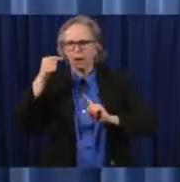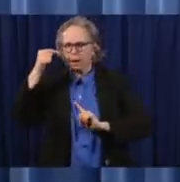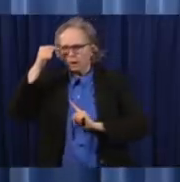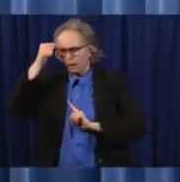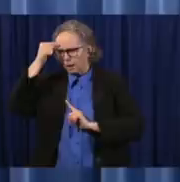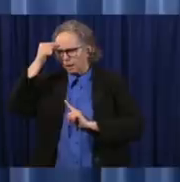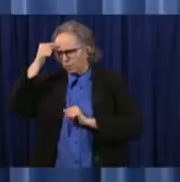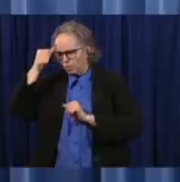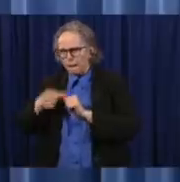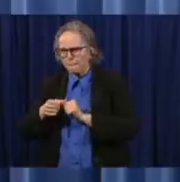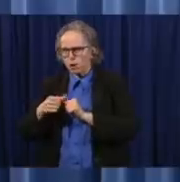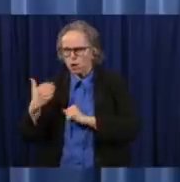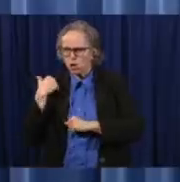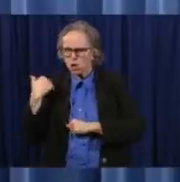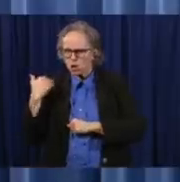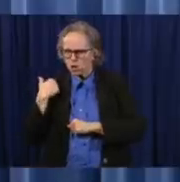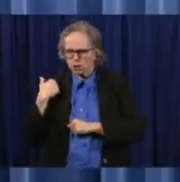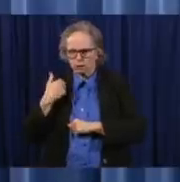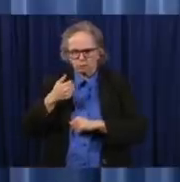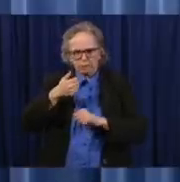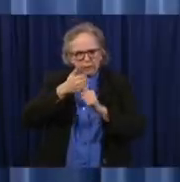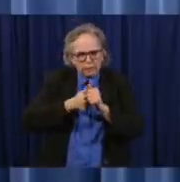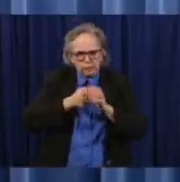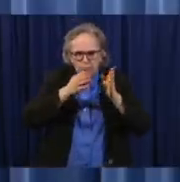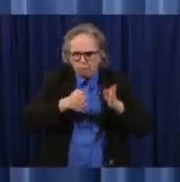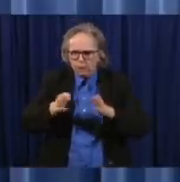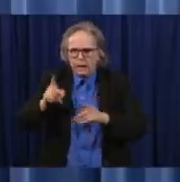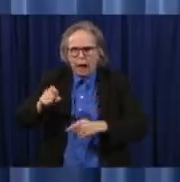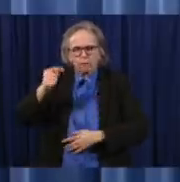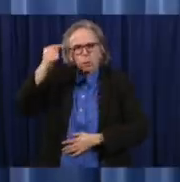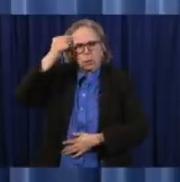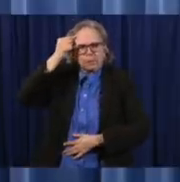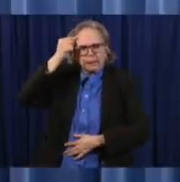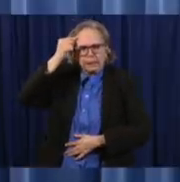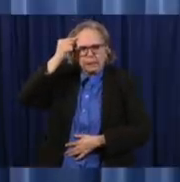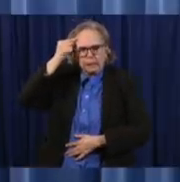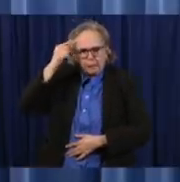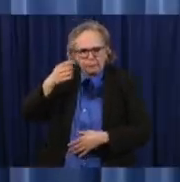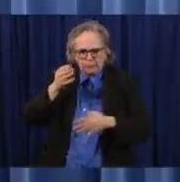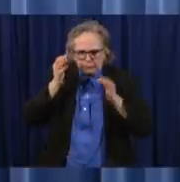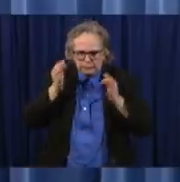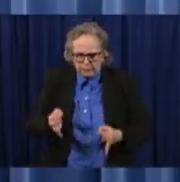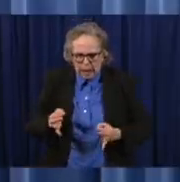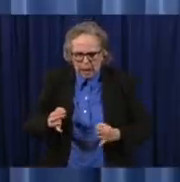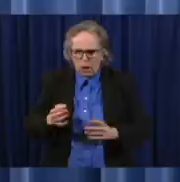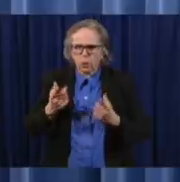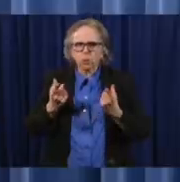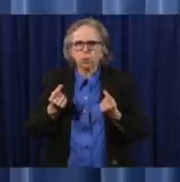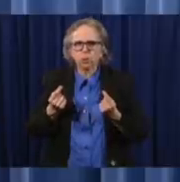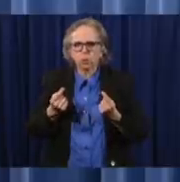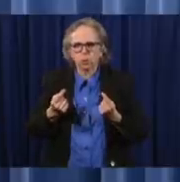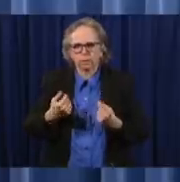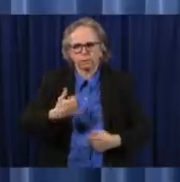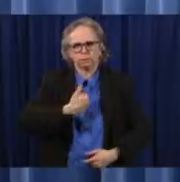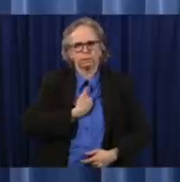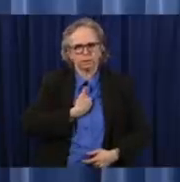what really the situation is for us and what the situation is out there.